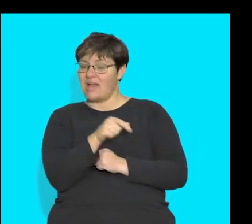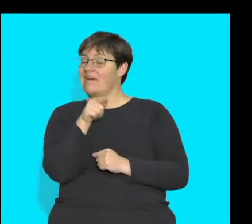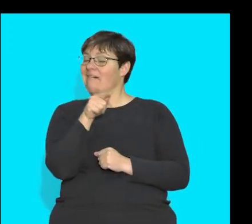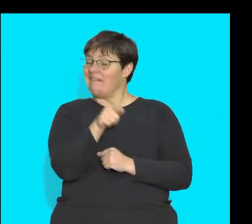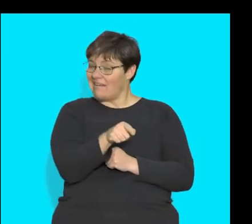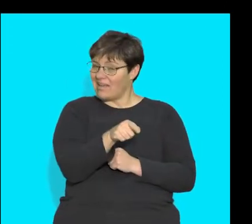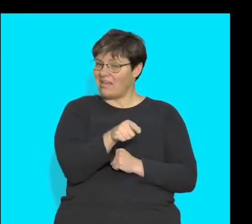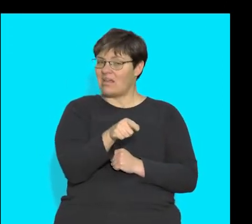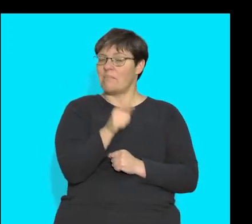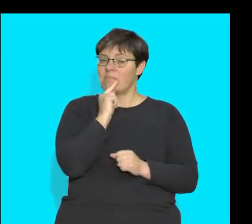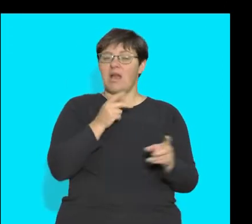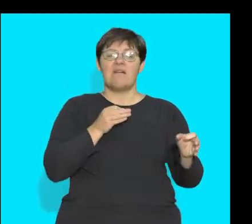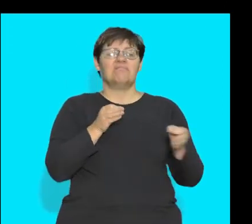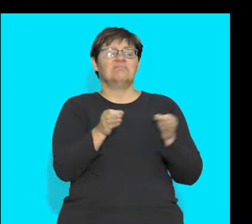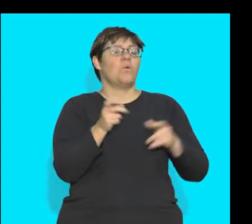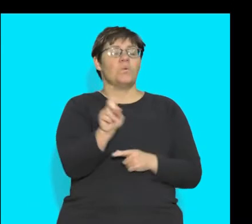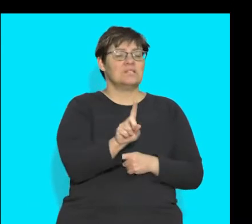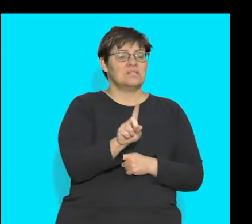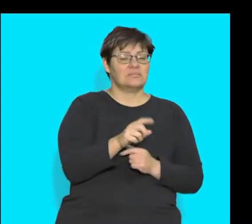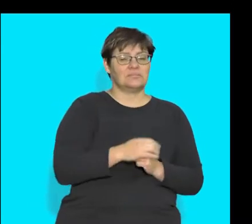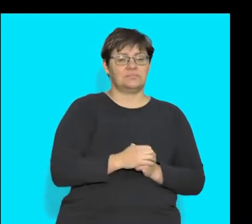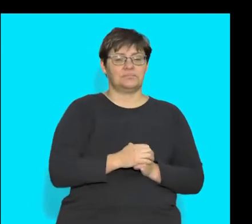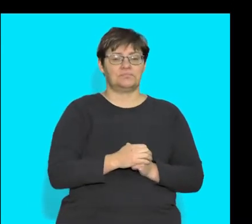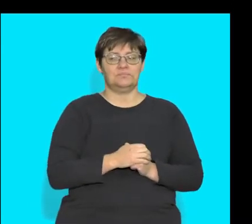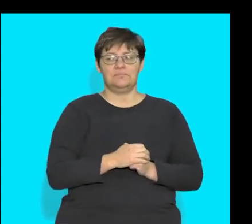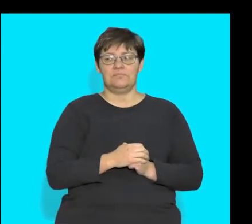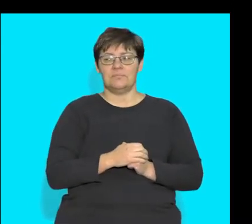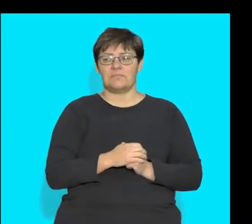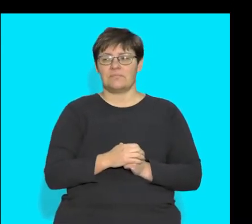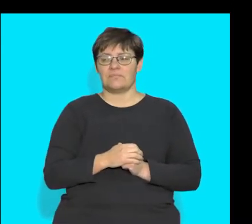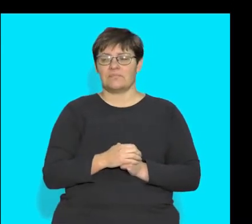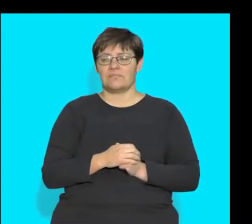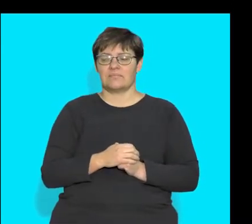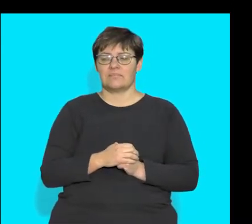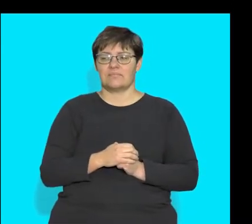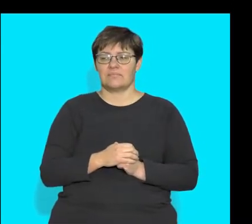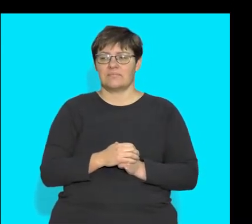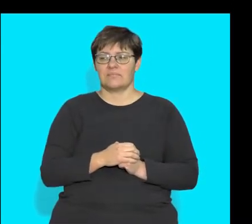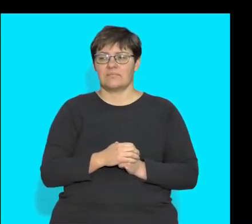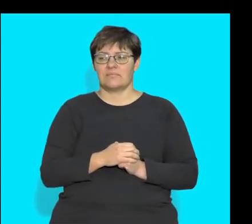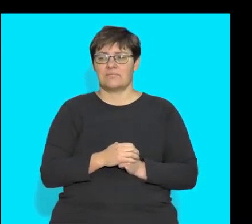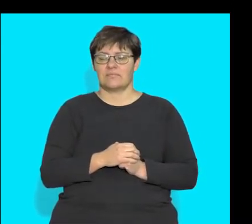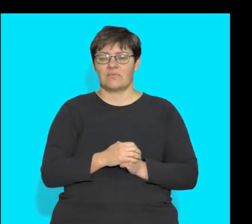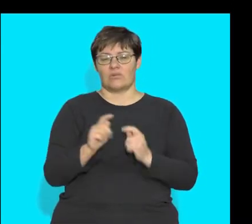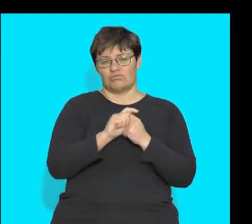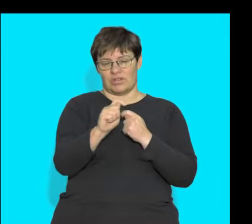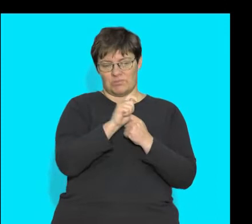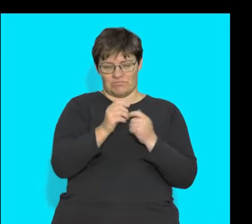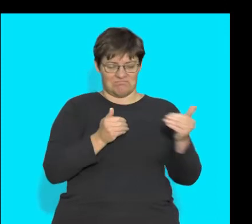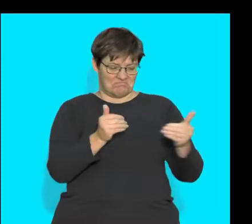to facilitate, we're going to look at that just now, right,